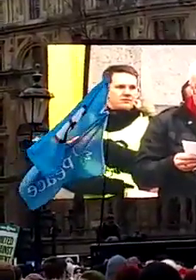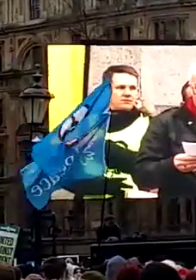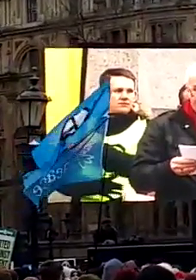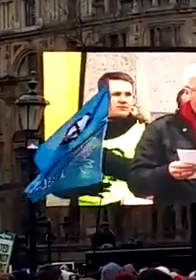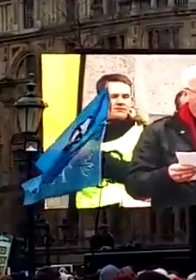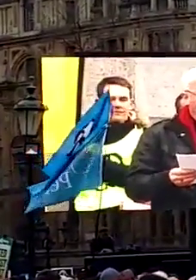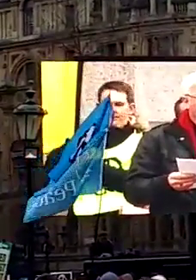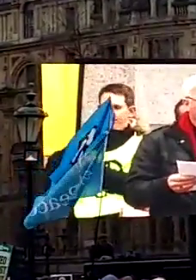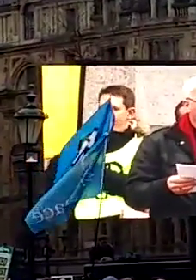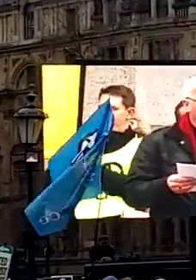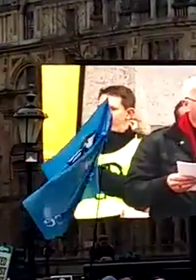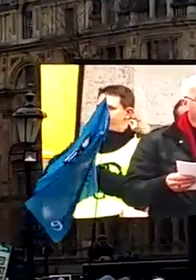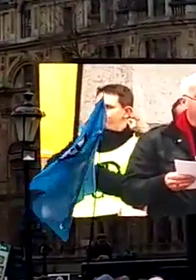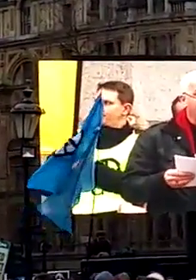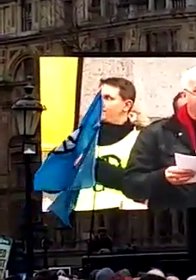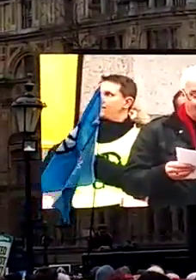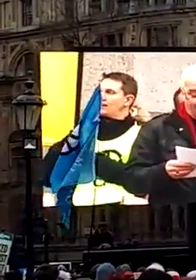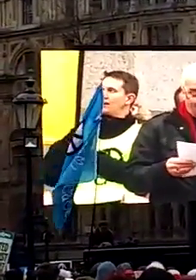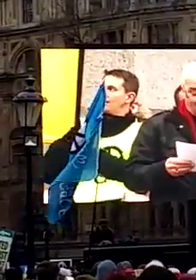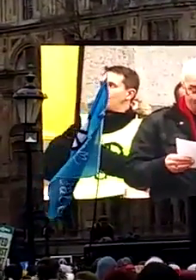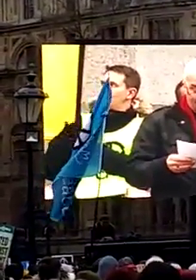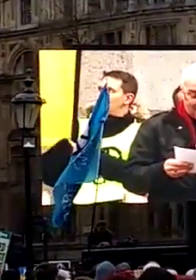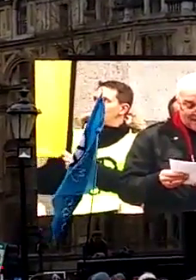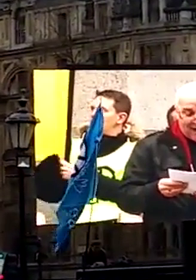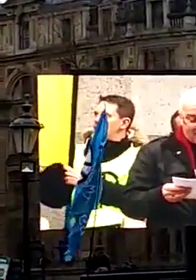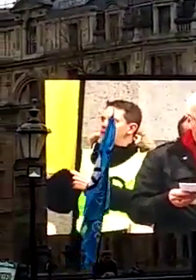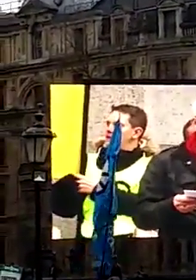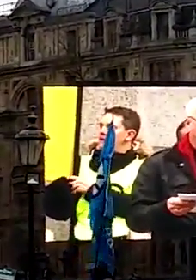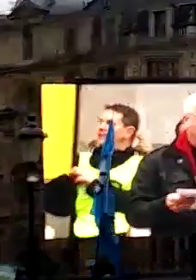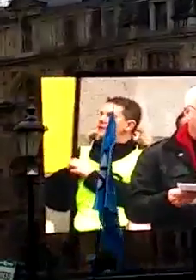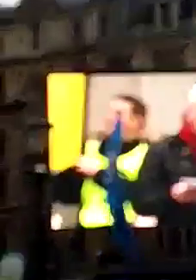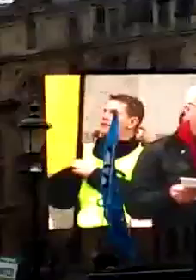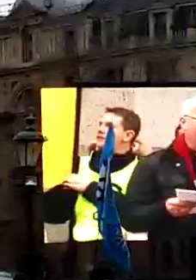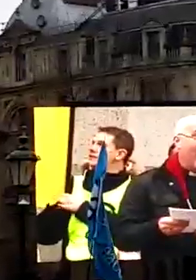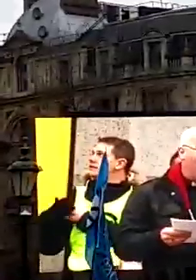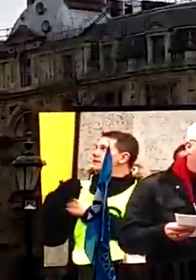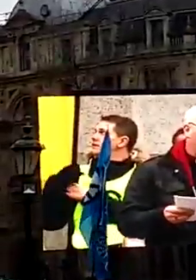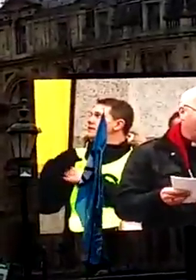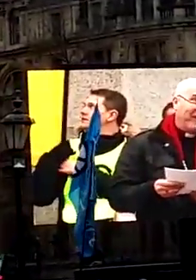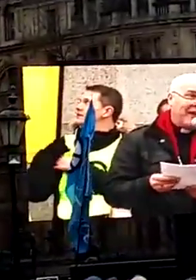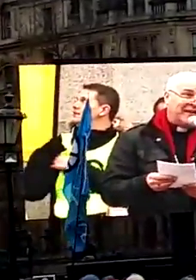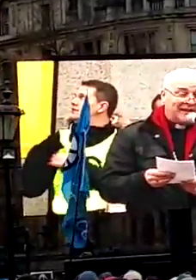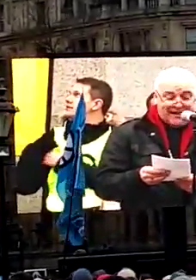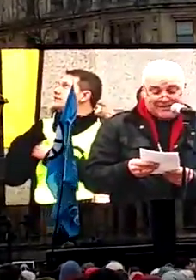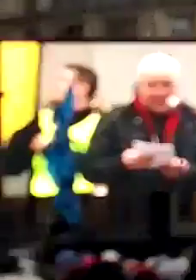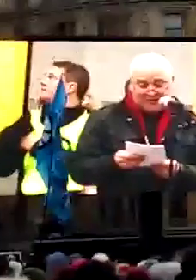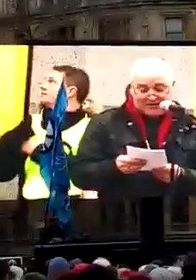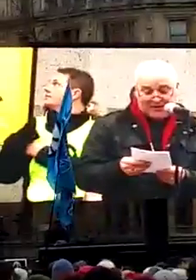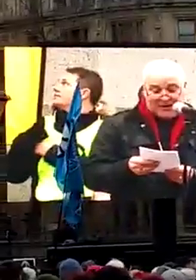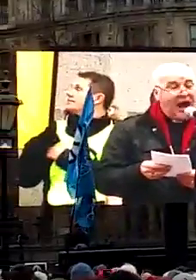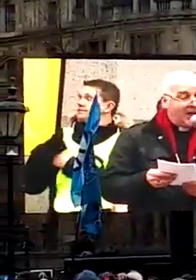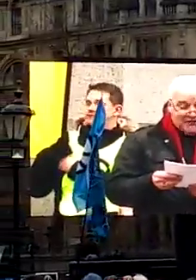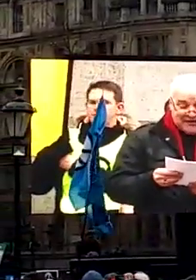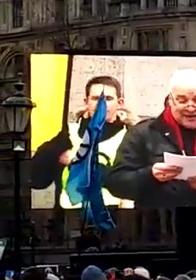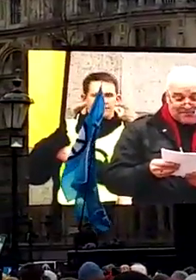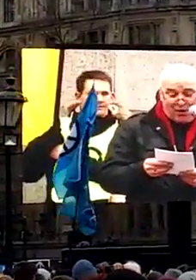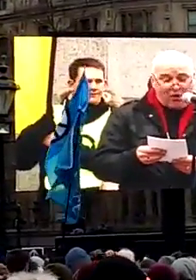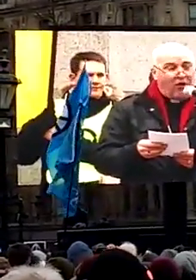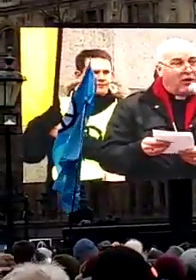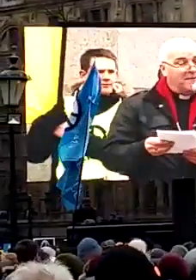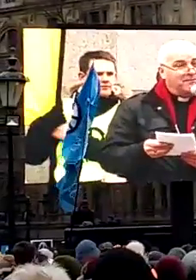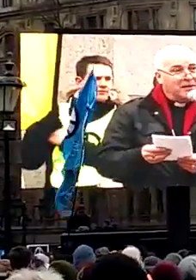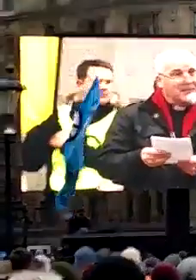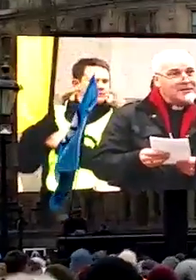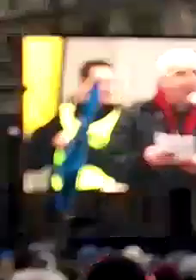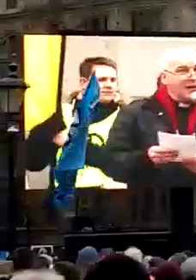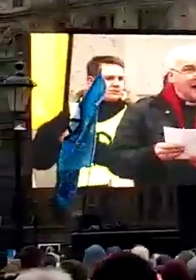under international law that our country has signed up to. Other faith leaders have said